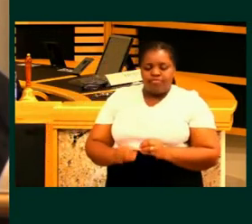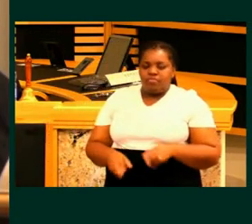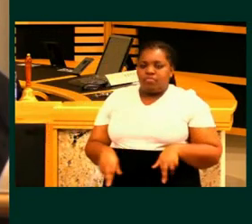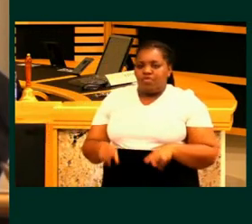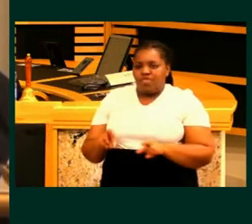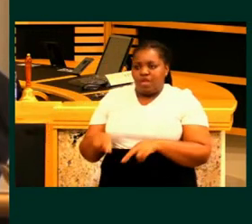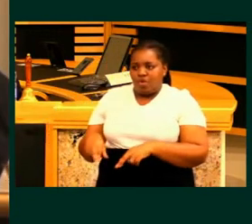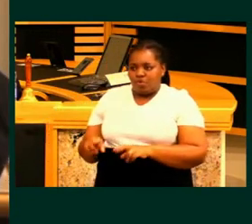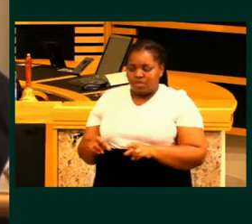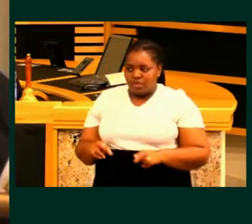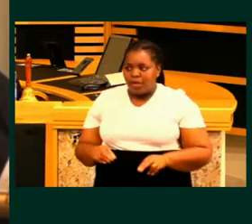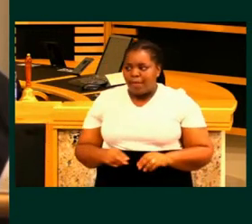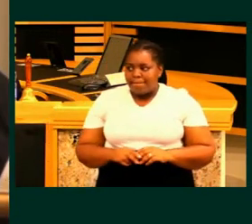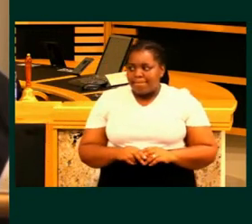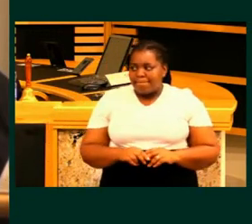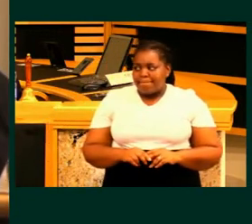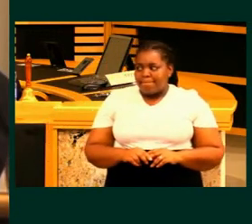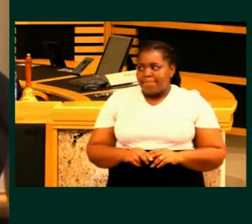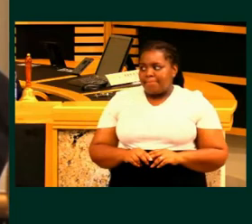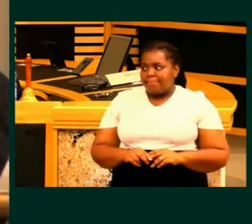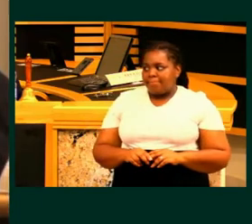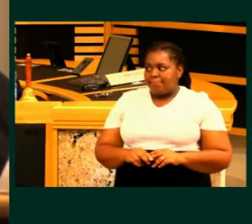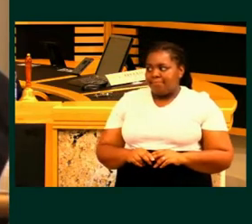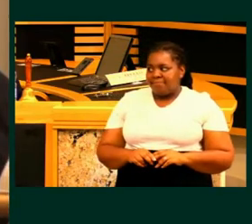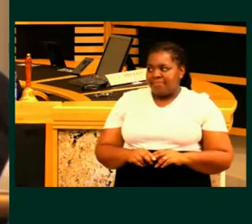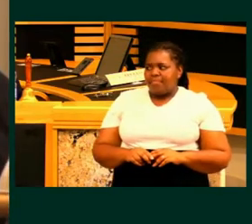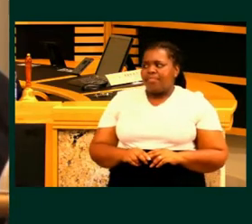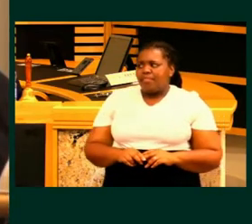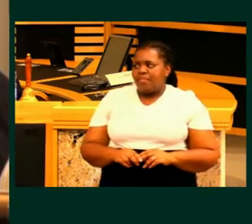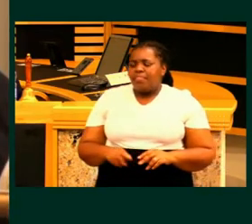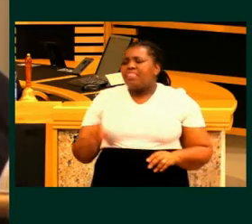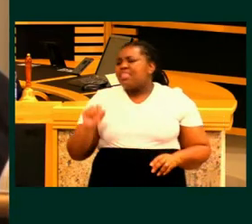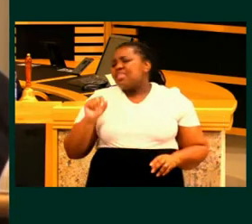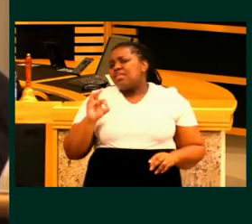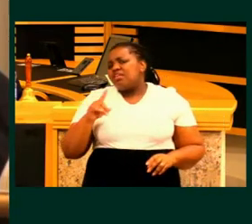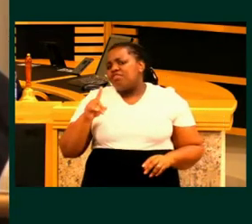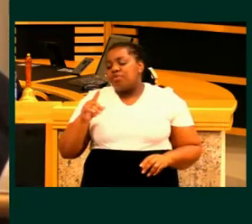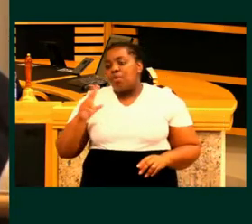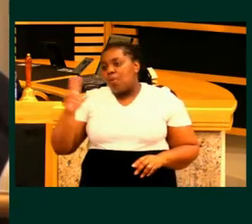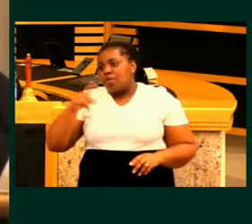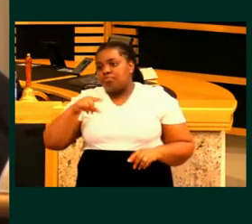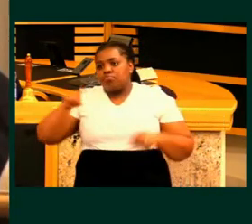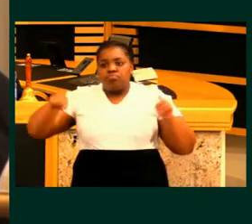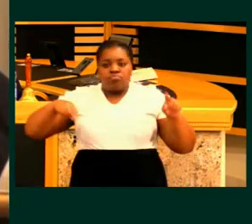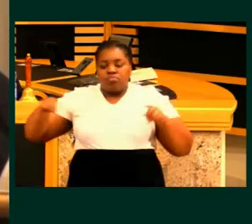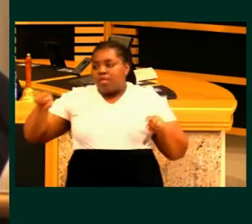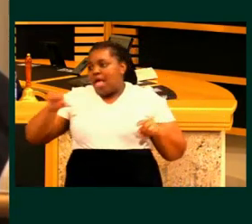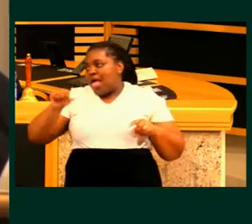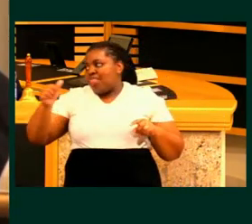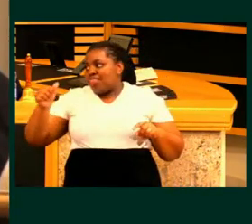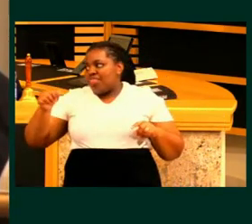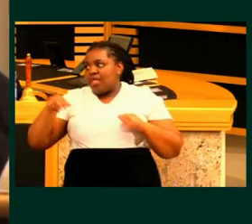roads and and and and and and and and and if you go elsewhere in these